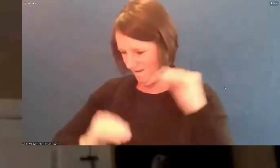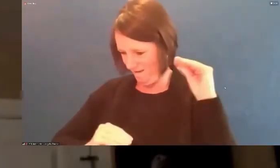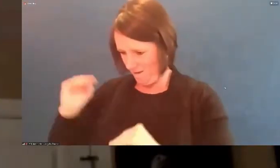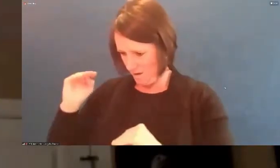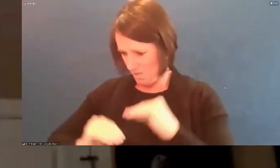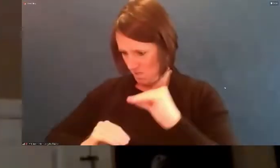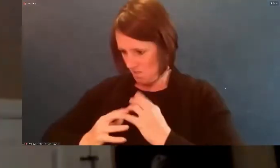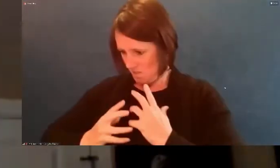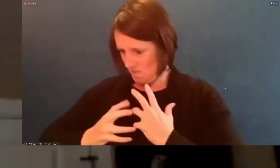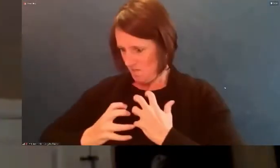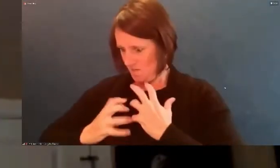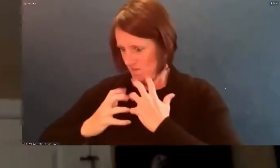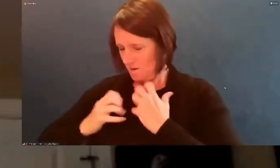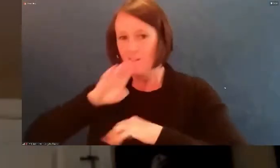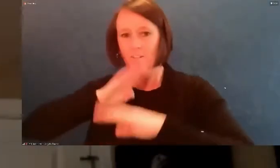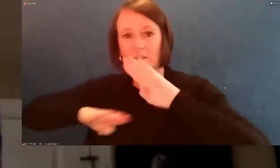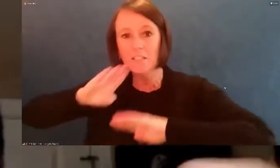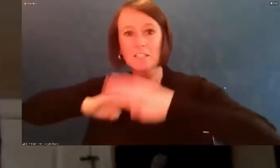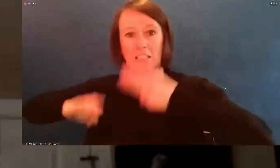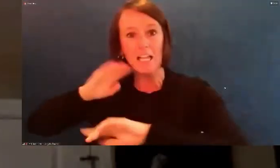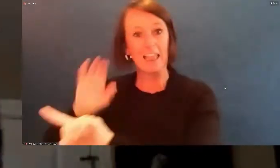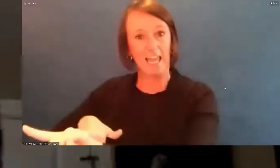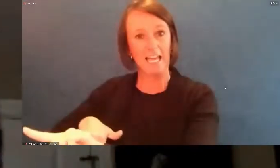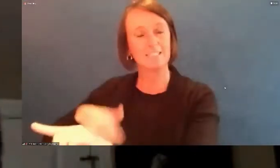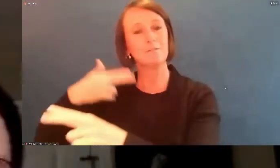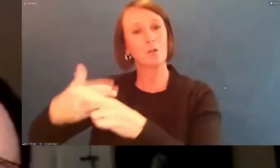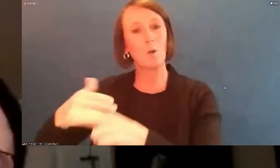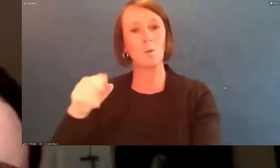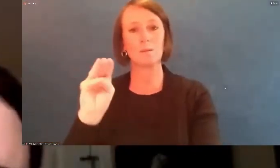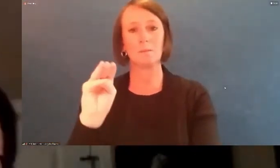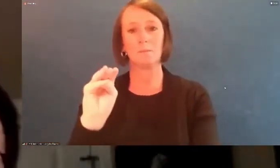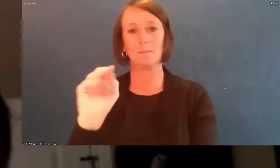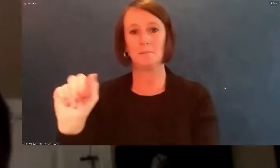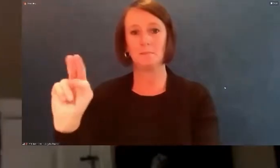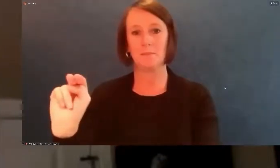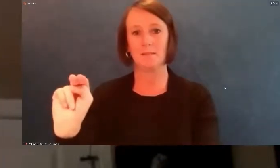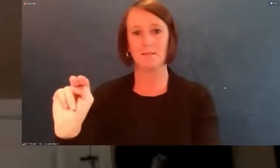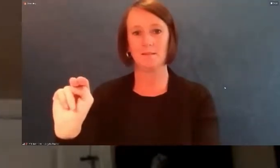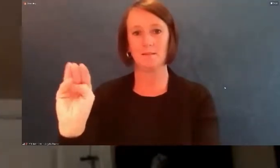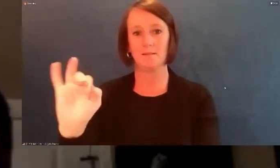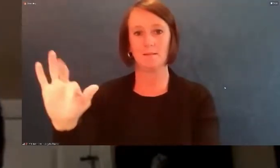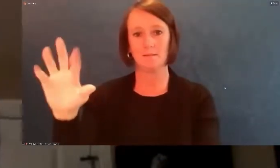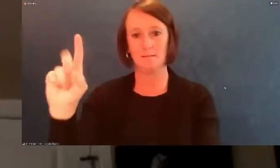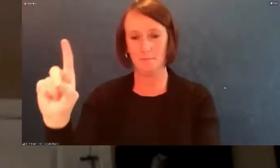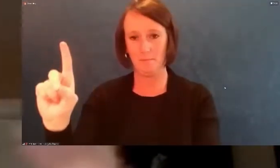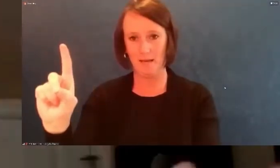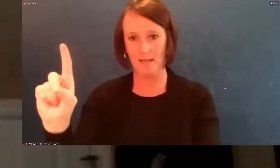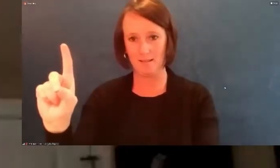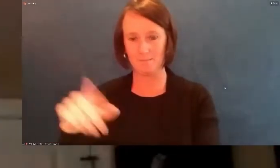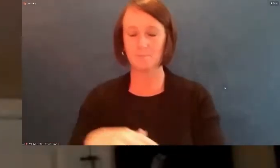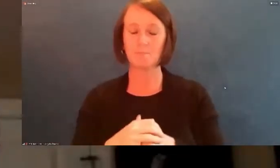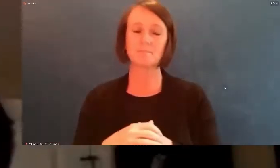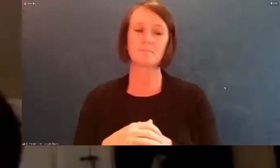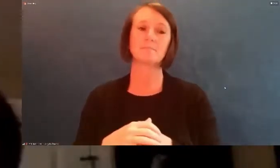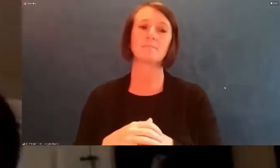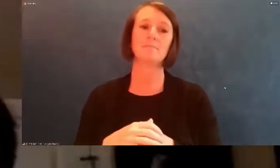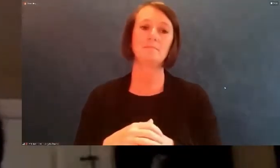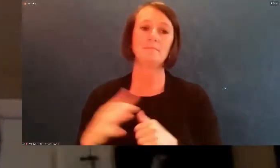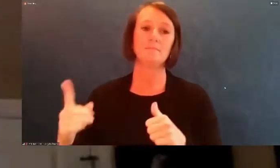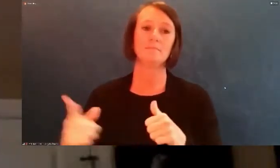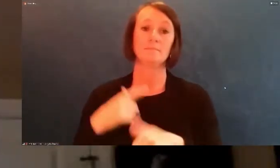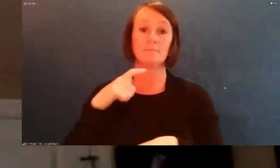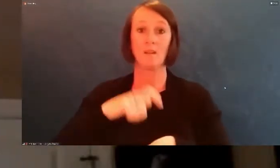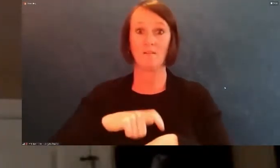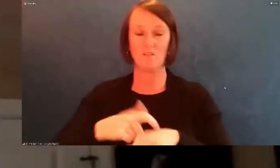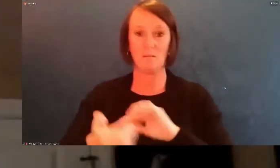mad. They get frustrated and they start jimmy rigging it and trying to make it fit when it's not supposed to fit. Anyways, the first time I ever got